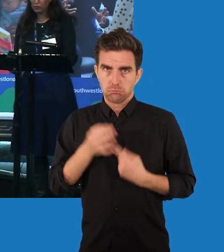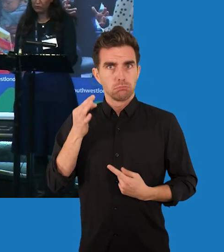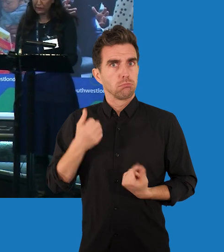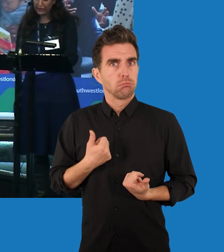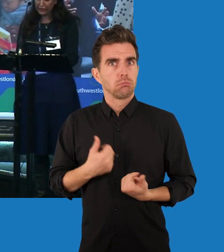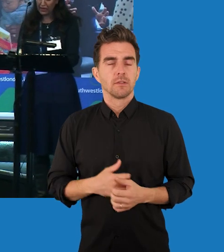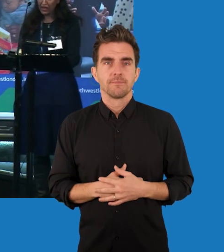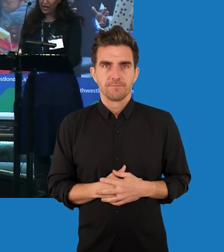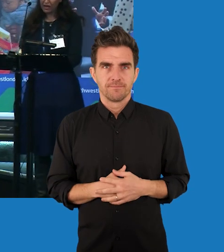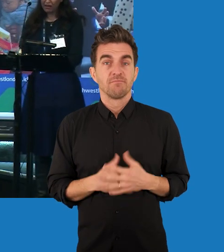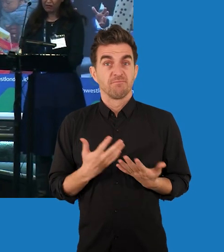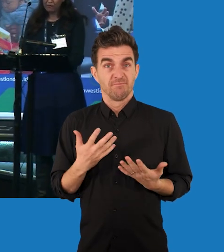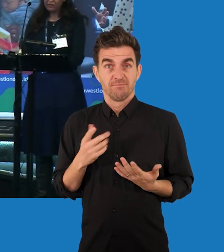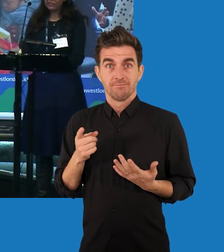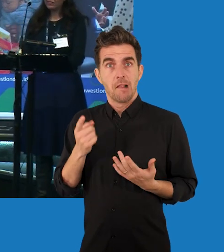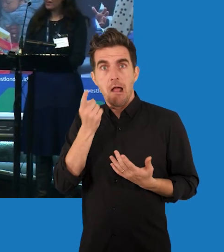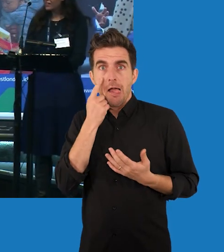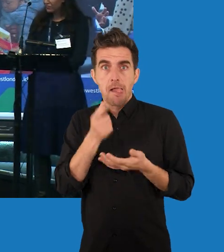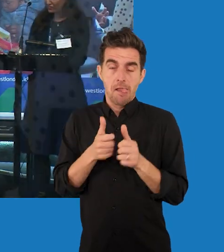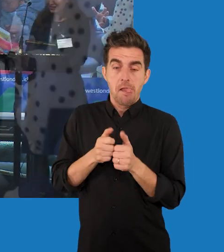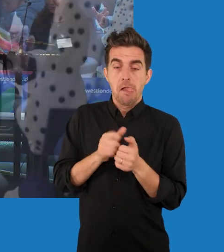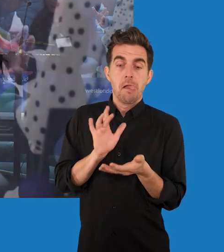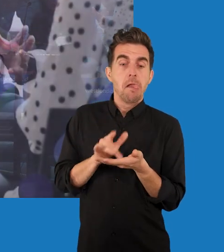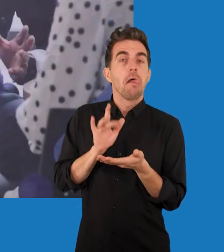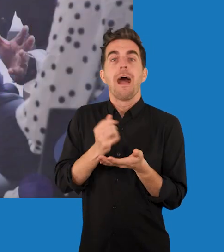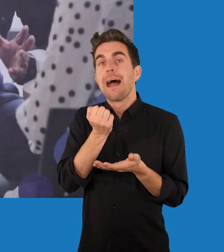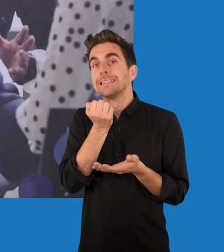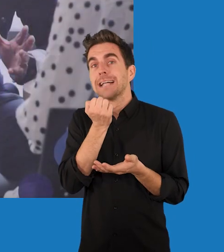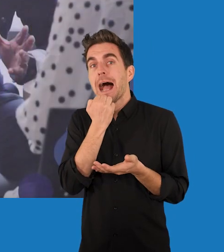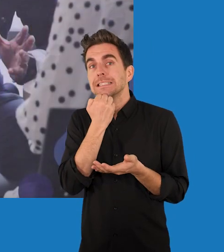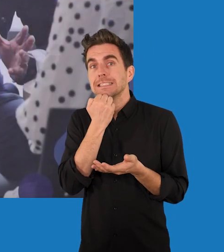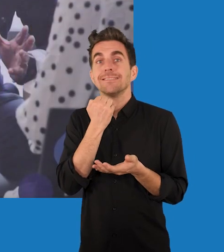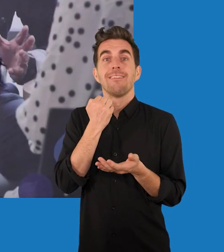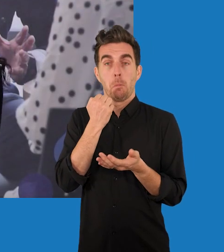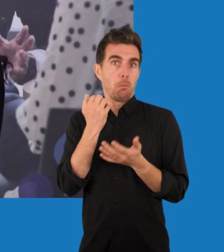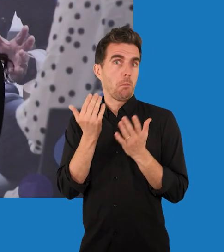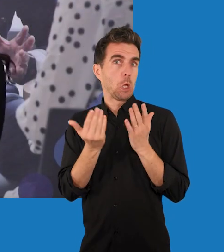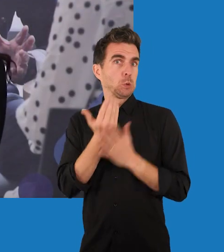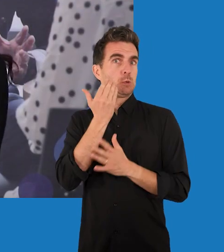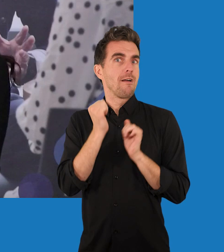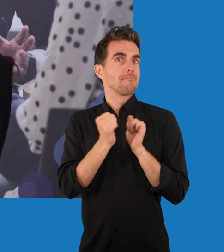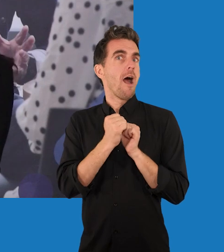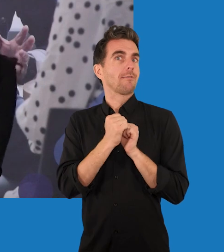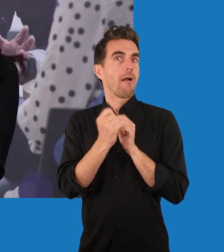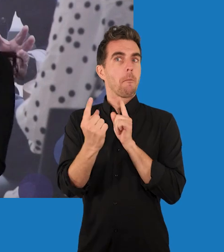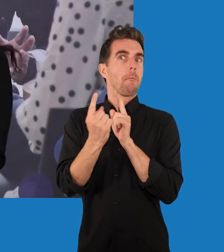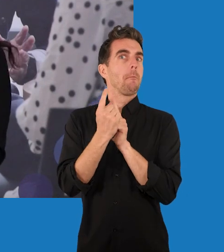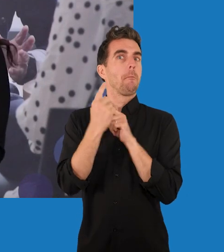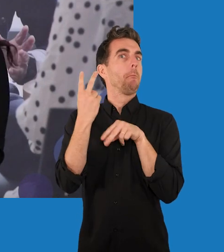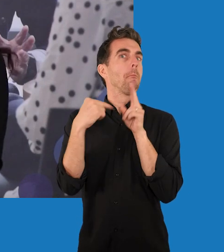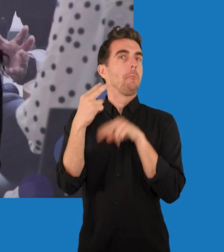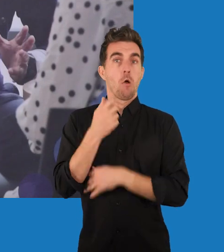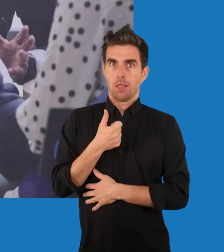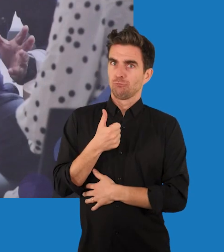mental well-being. She's actually went on a dating app and managed to find herself a new partner